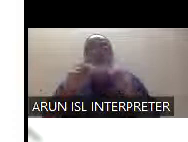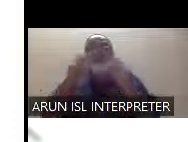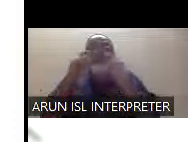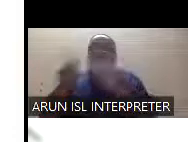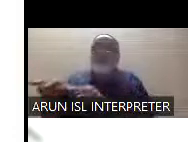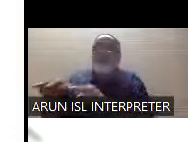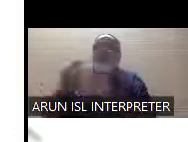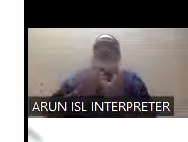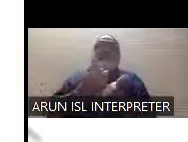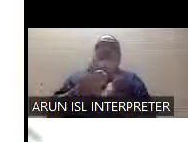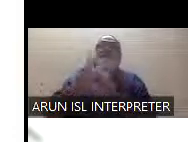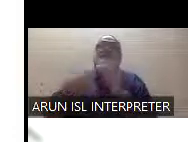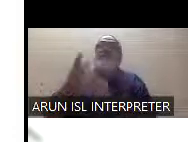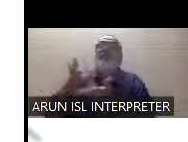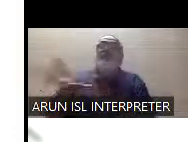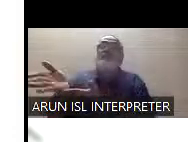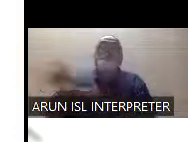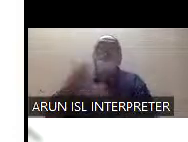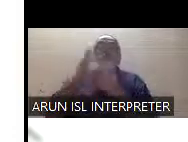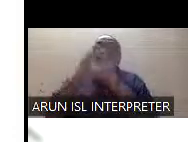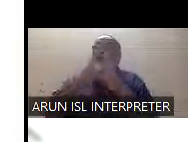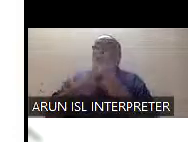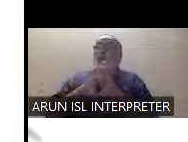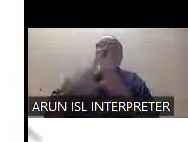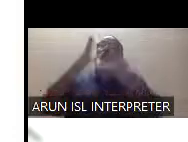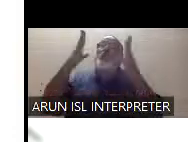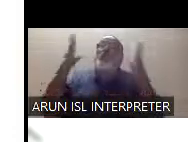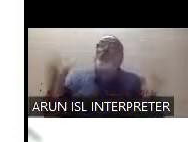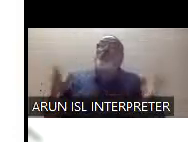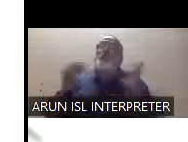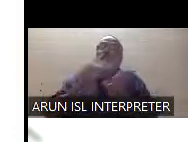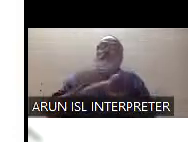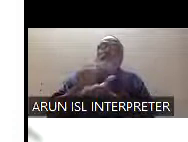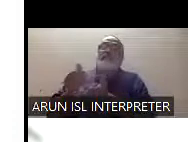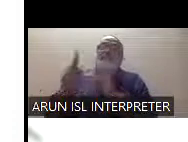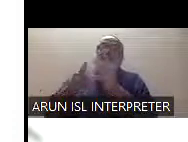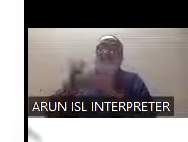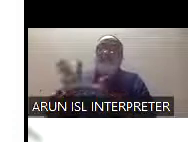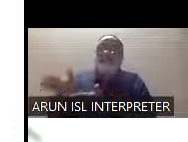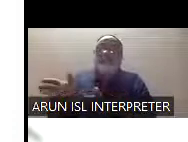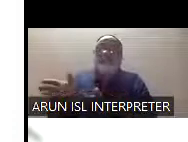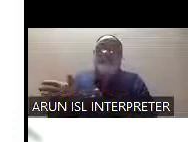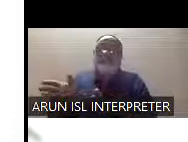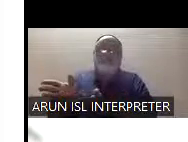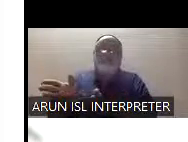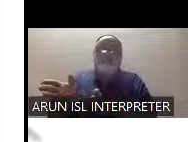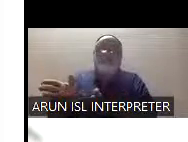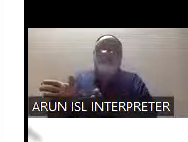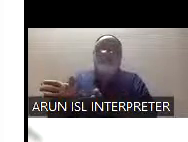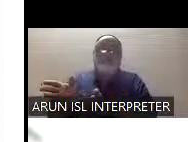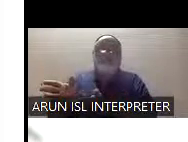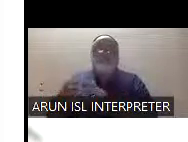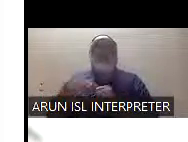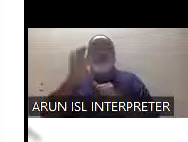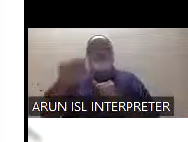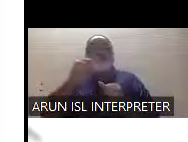India. And rural India is so much more than what Accessible India campaign is covering. So we cannot really say that Accessible India